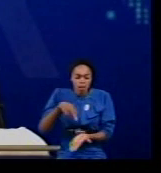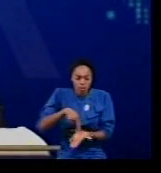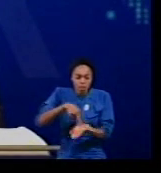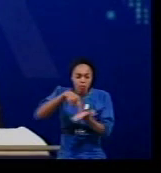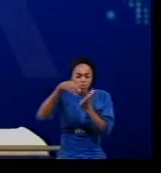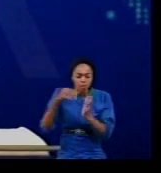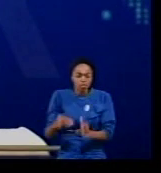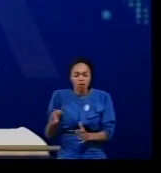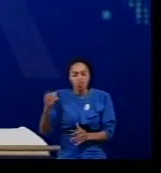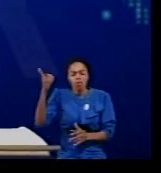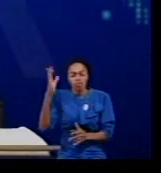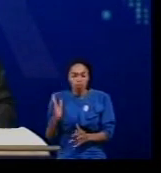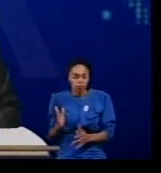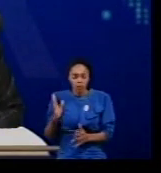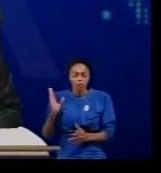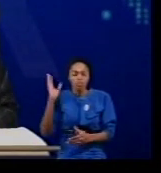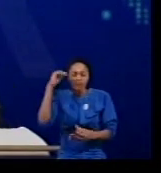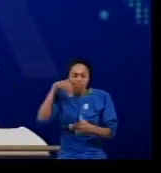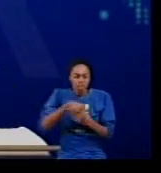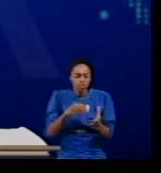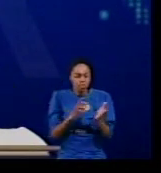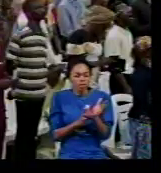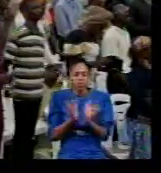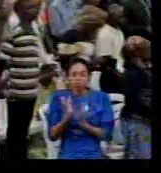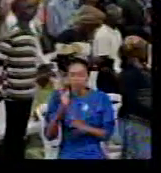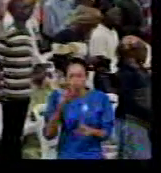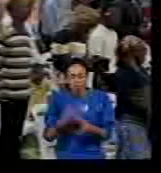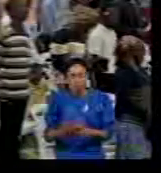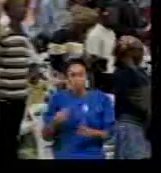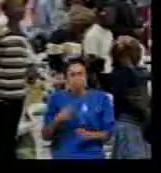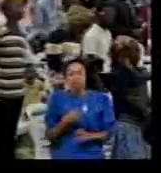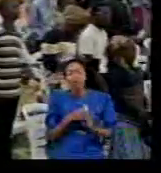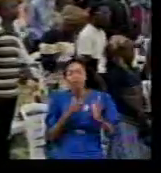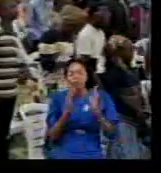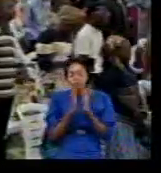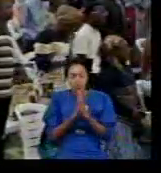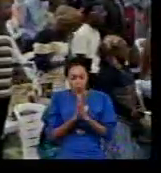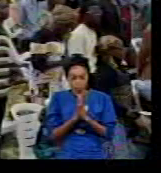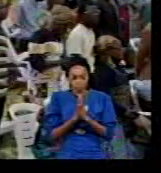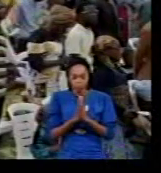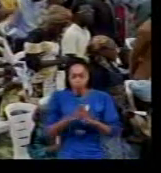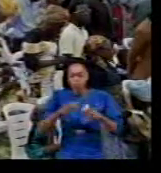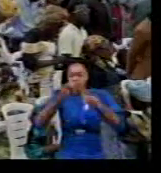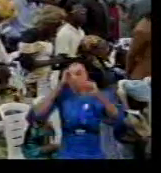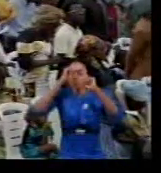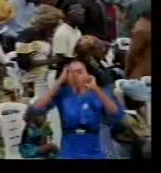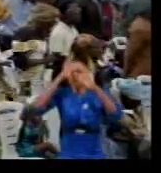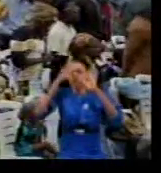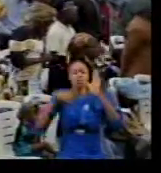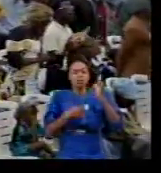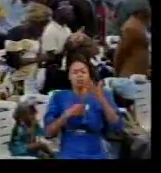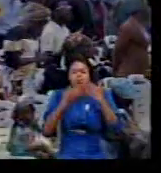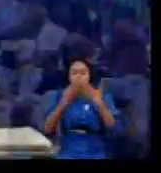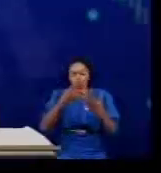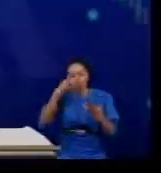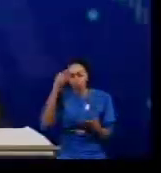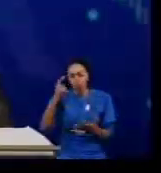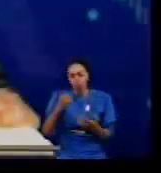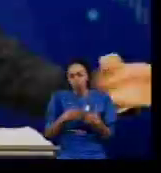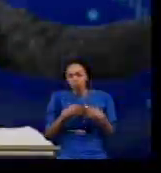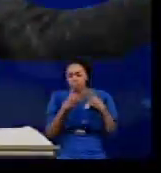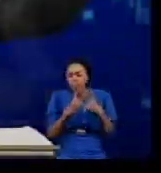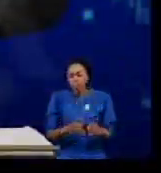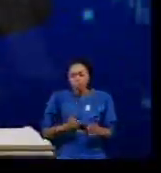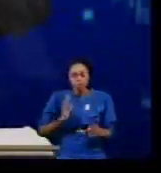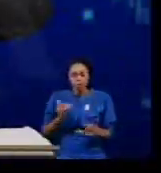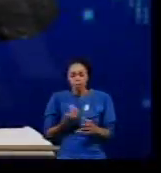in God's sufficiency. And this is what God required and requested from Gideon. The Lord said, I'm with you. That mighty man of